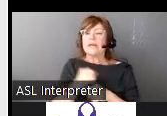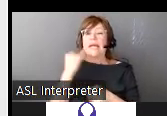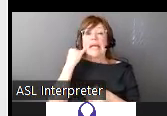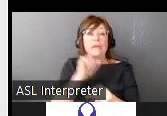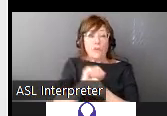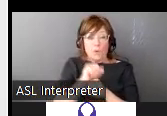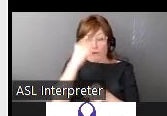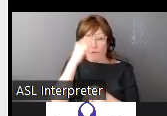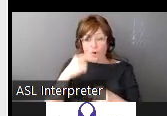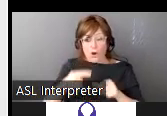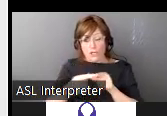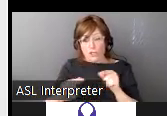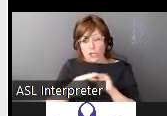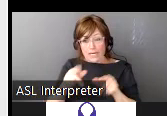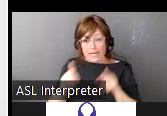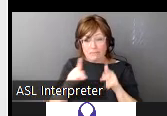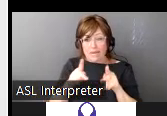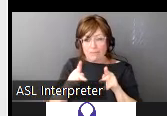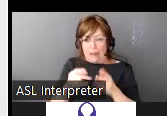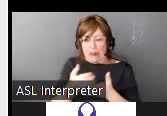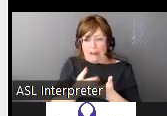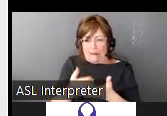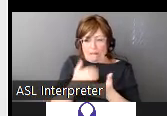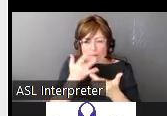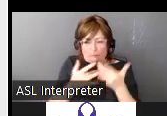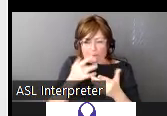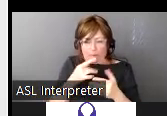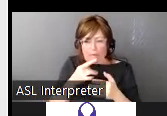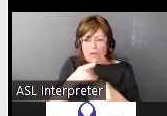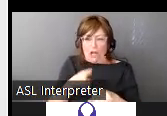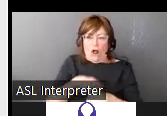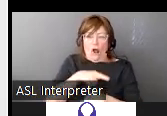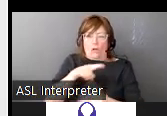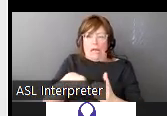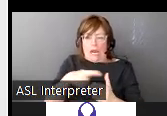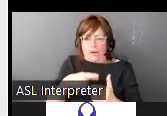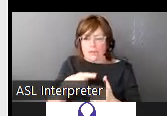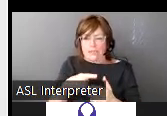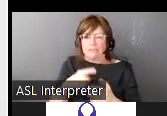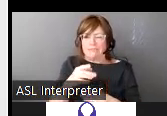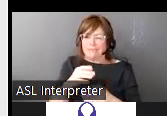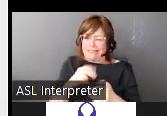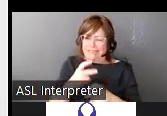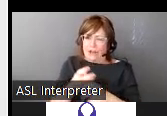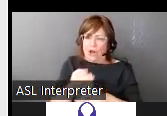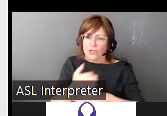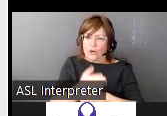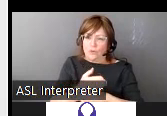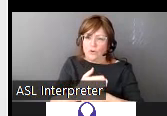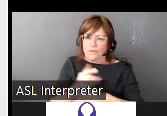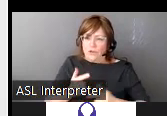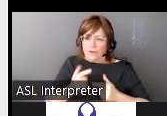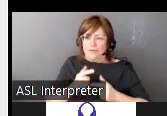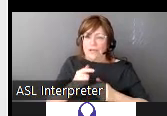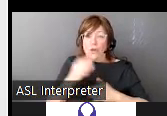Chinese people, you get the lowest wage, yet the longest work hours. So it is hard to improve your livelihood. If you don't know English, there is